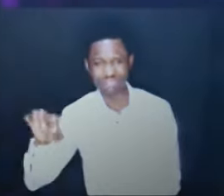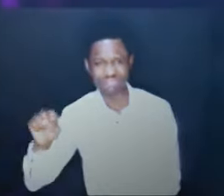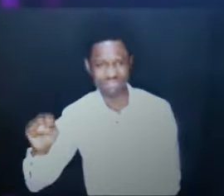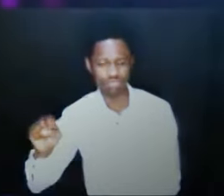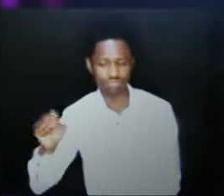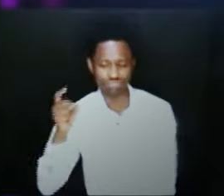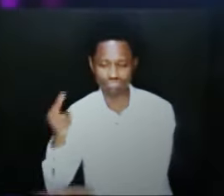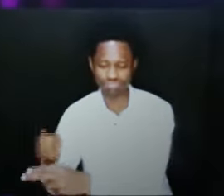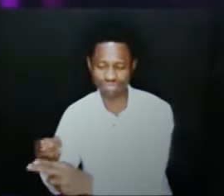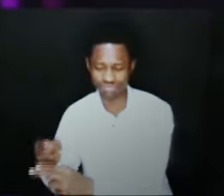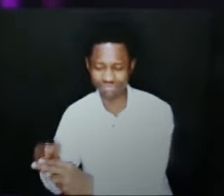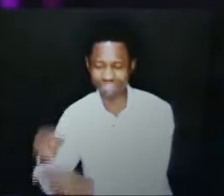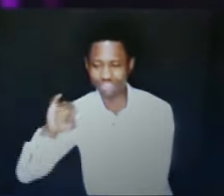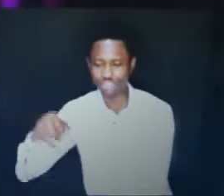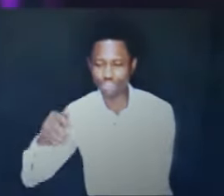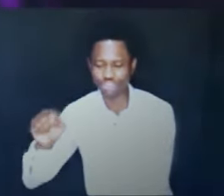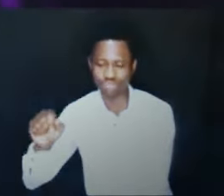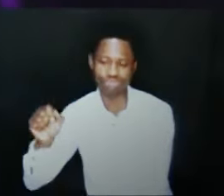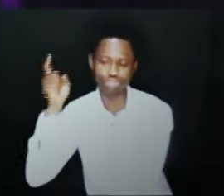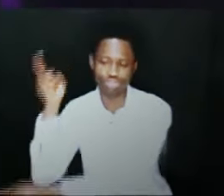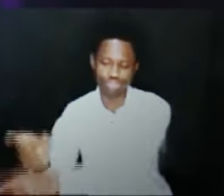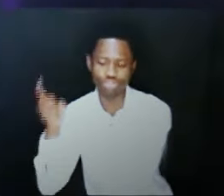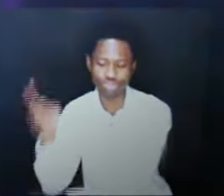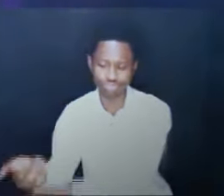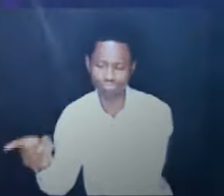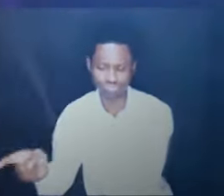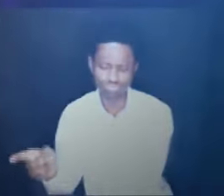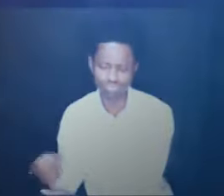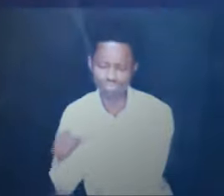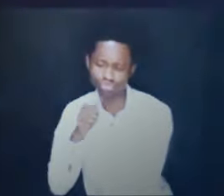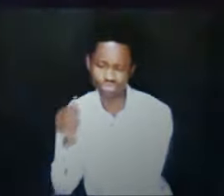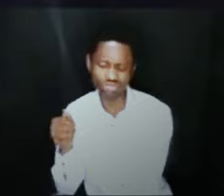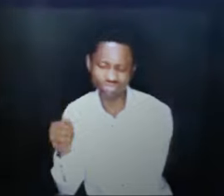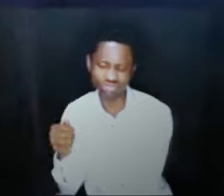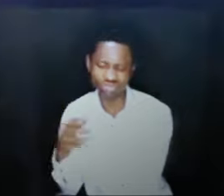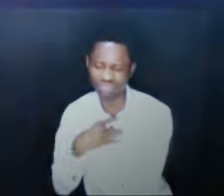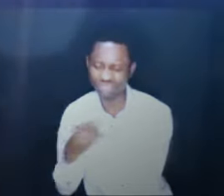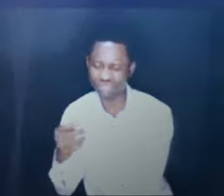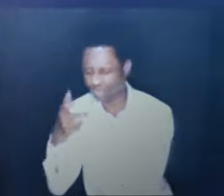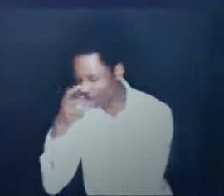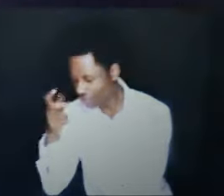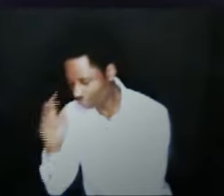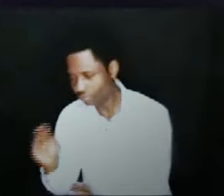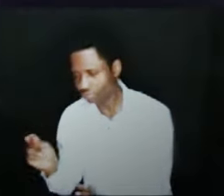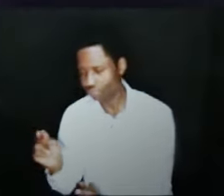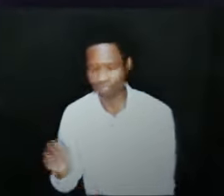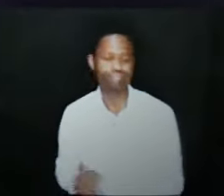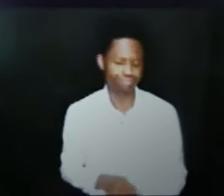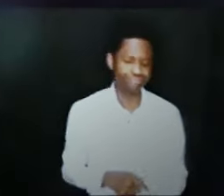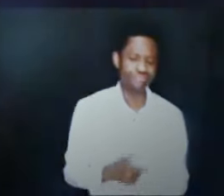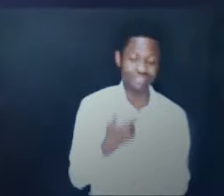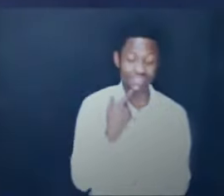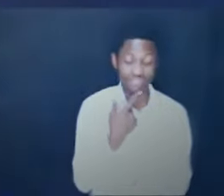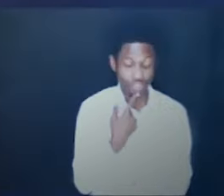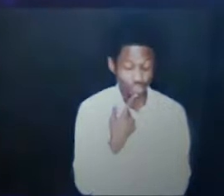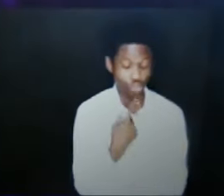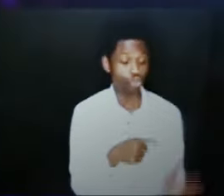He was straightforward. Now listen to what he's going to say. Show me your faith.